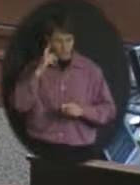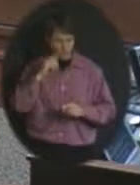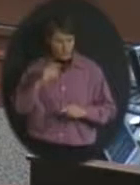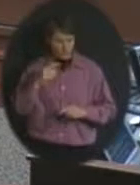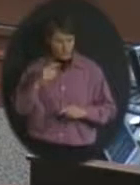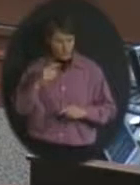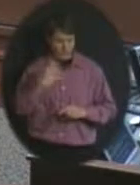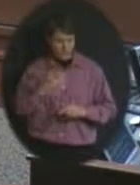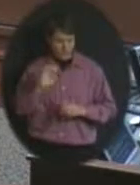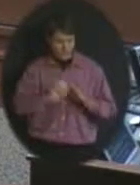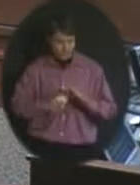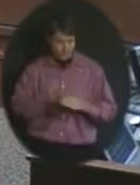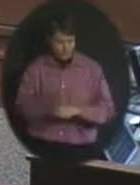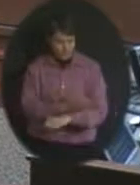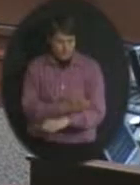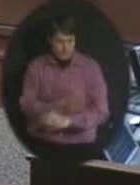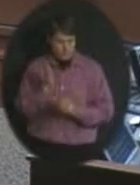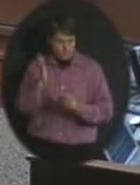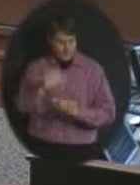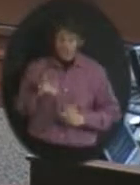presented. Second.